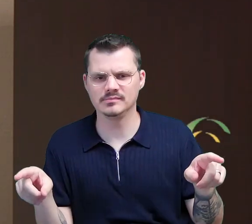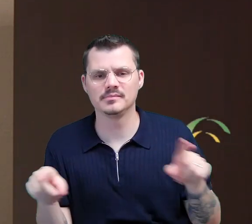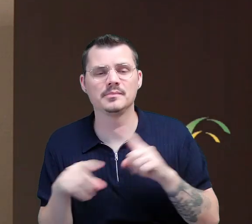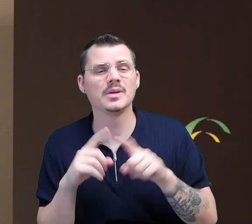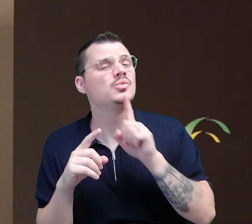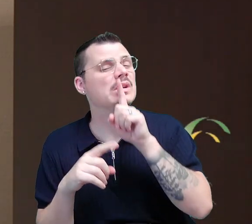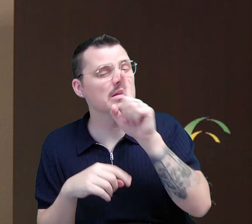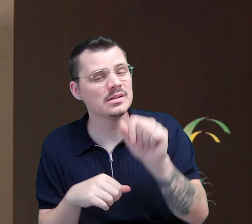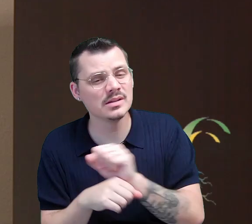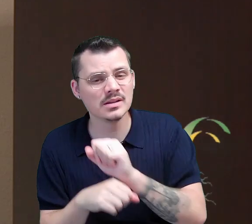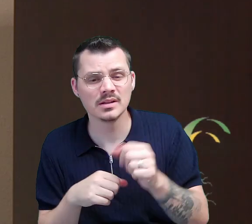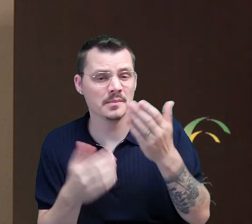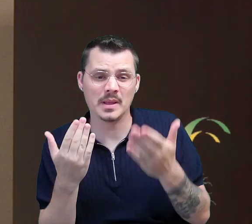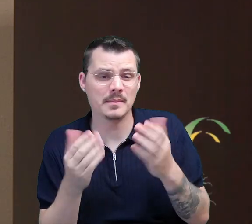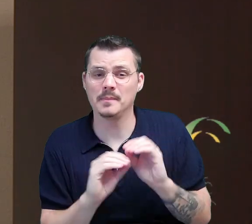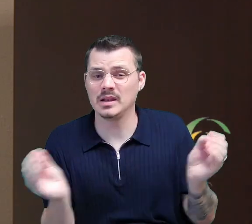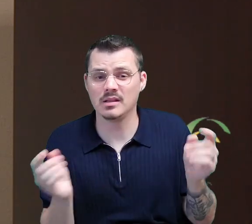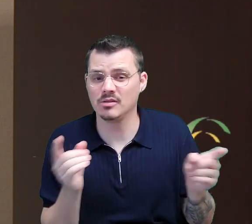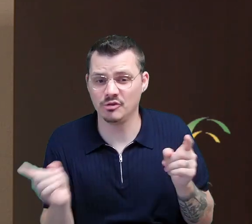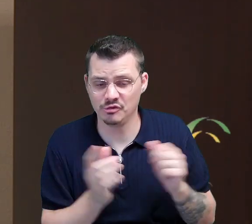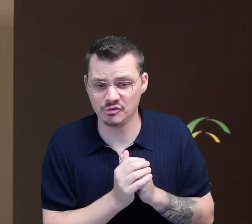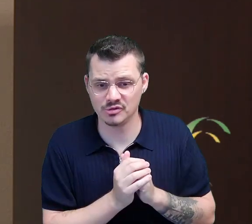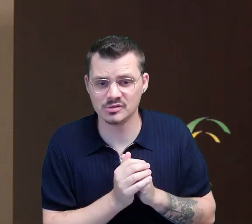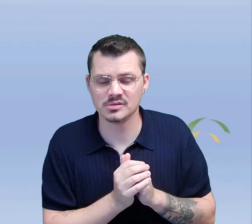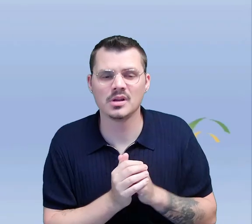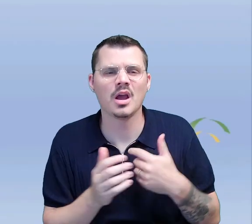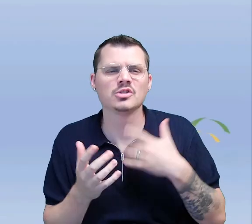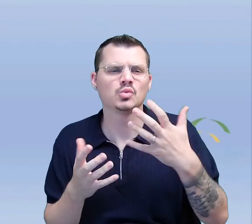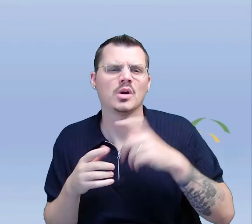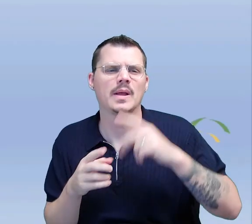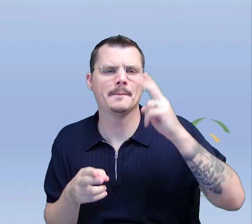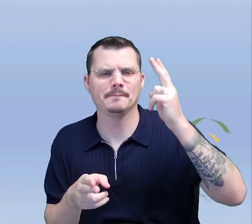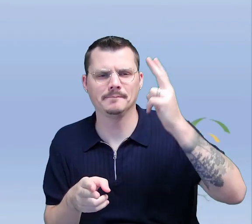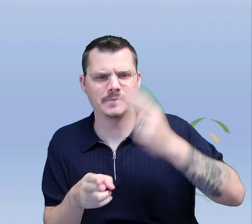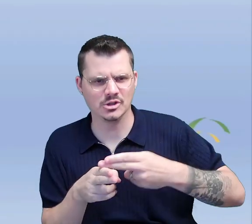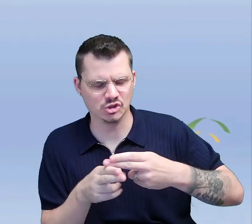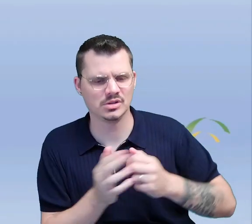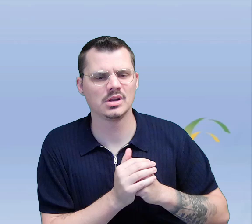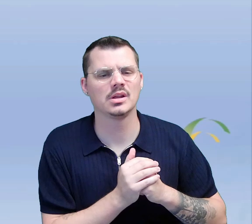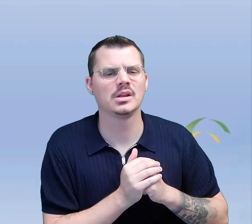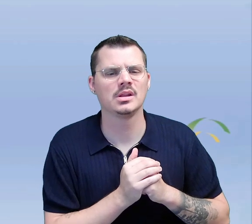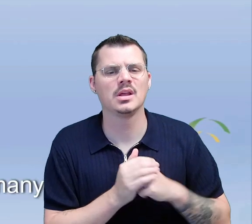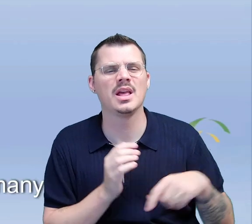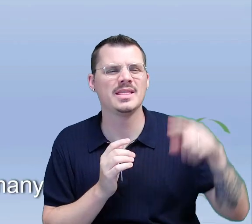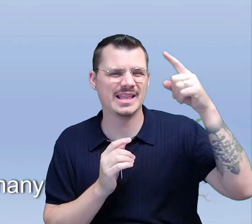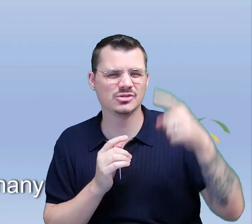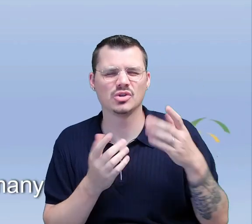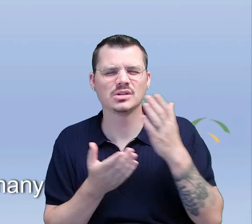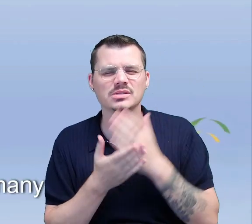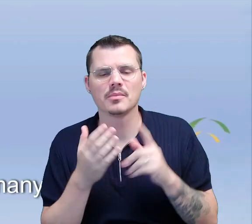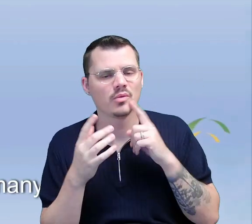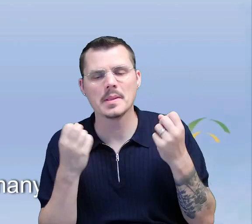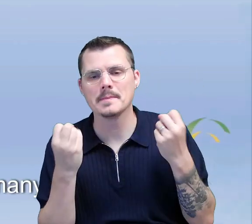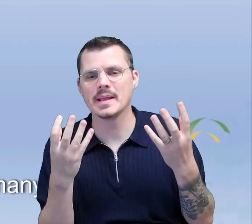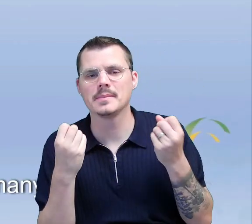disorder, when in fact, it might be neither. And I just want to mention, these are some